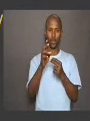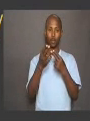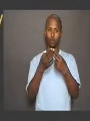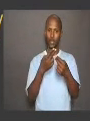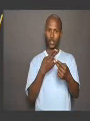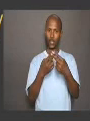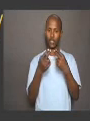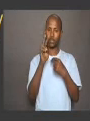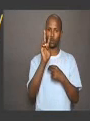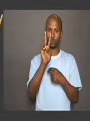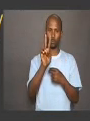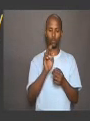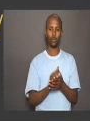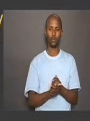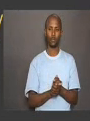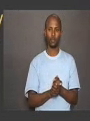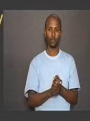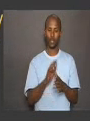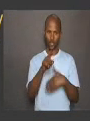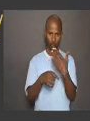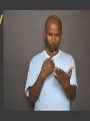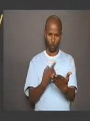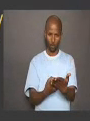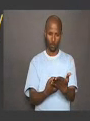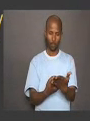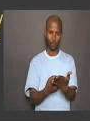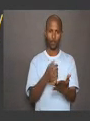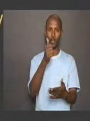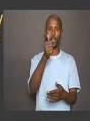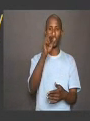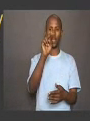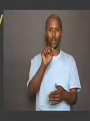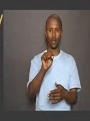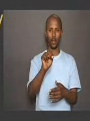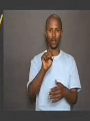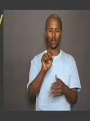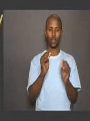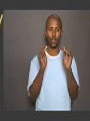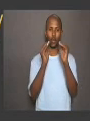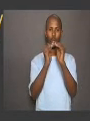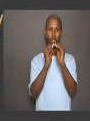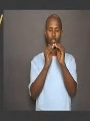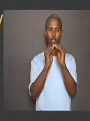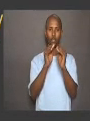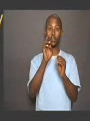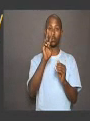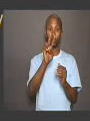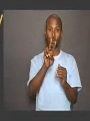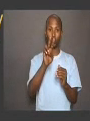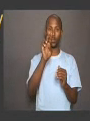1 times 2. Therefore, AN